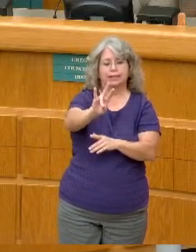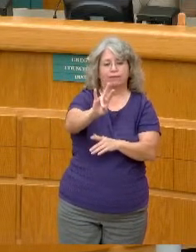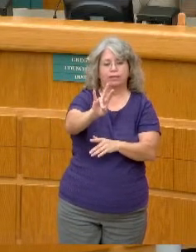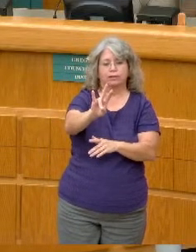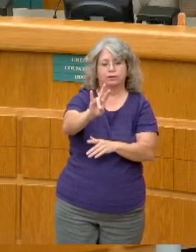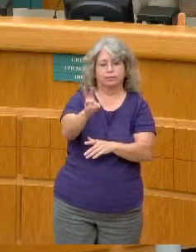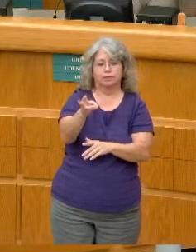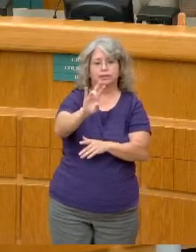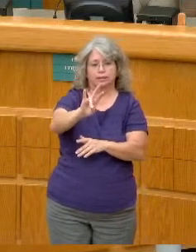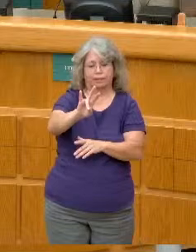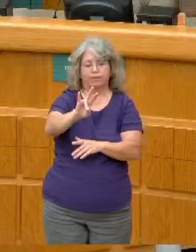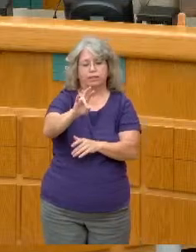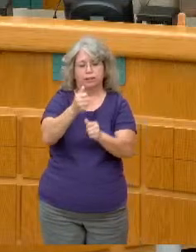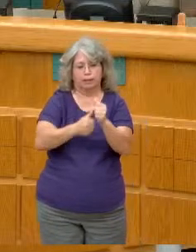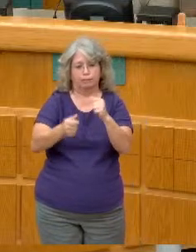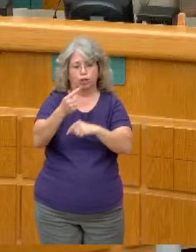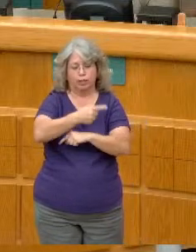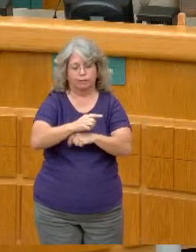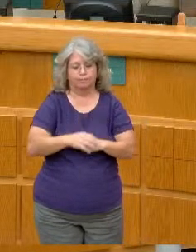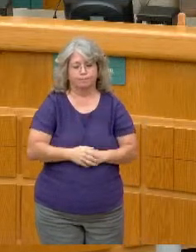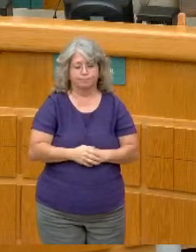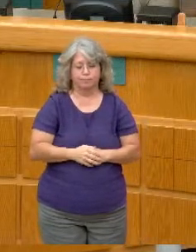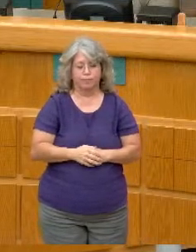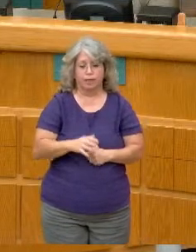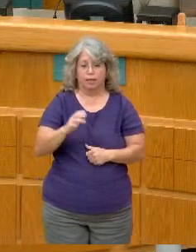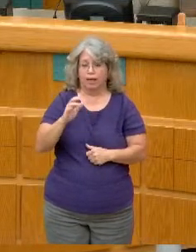of COVID-19 in Nueces County per day.